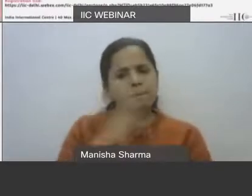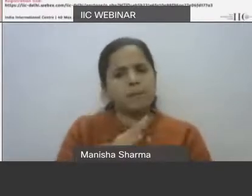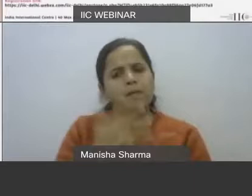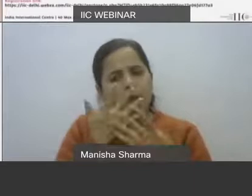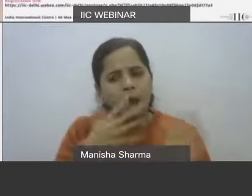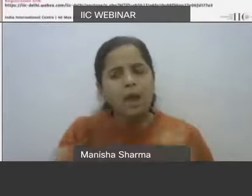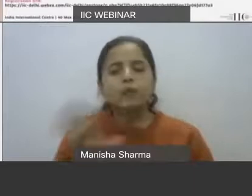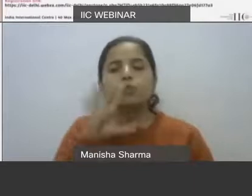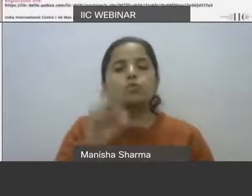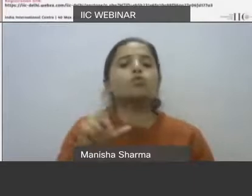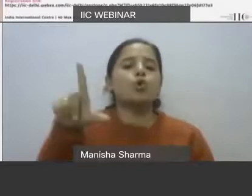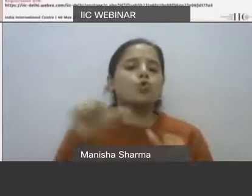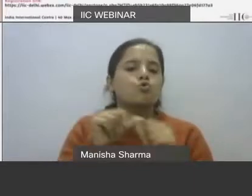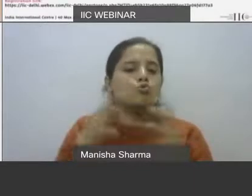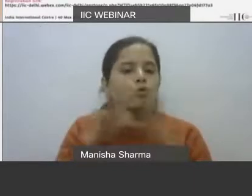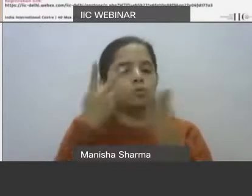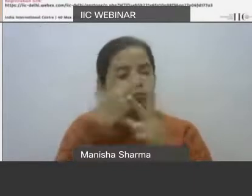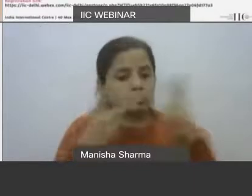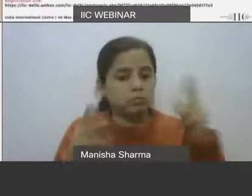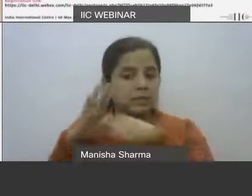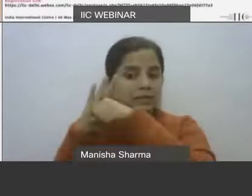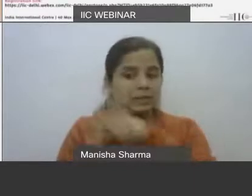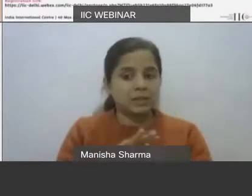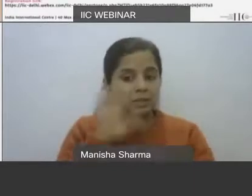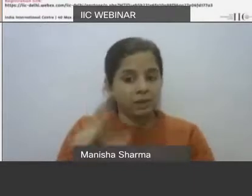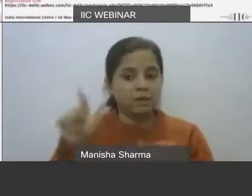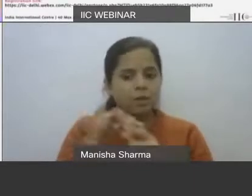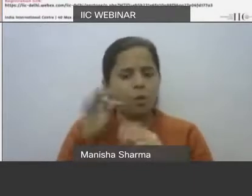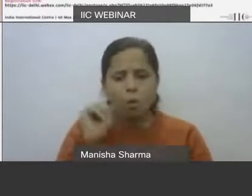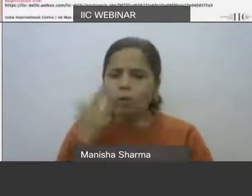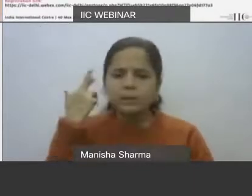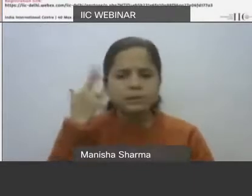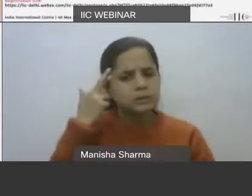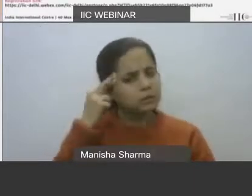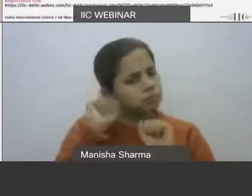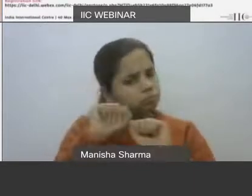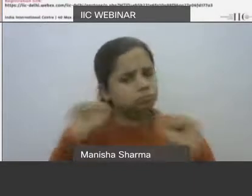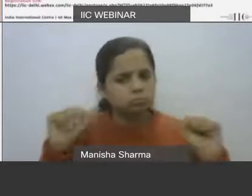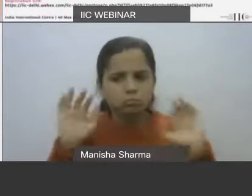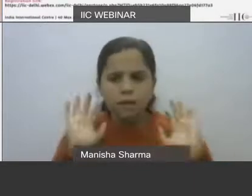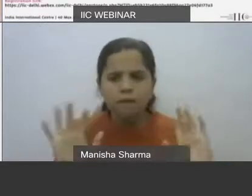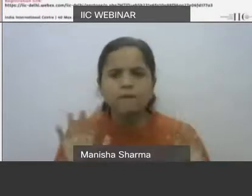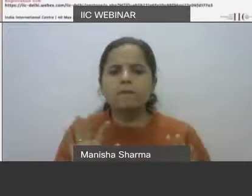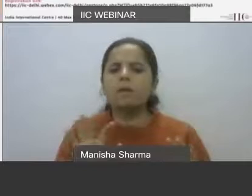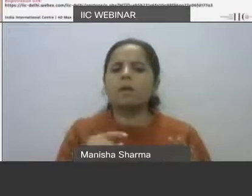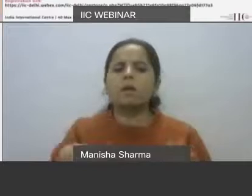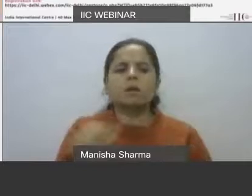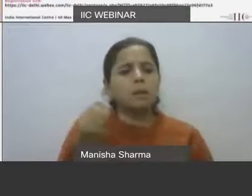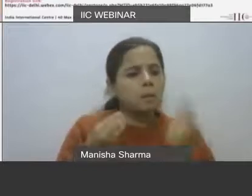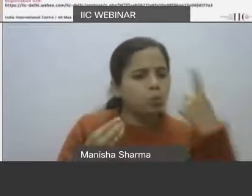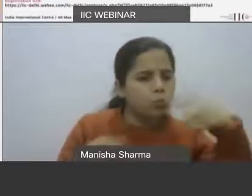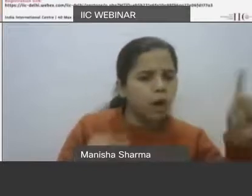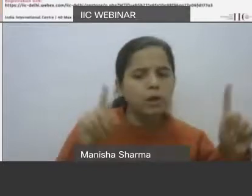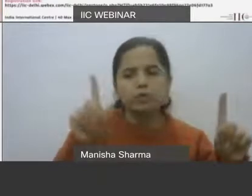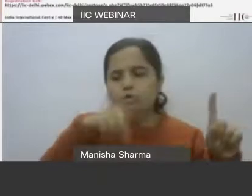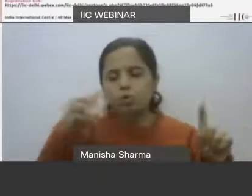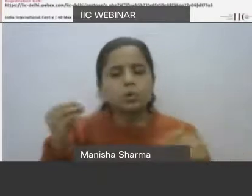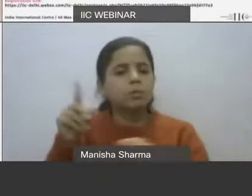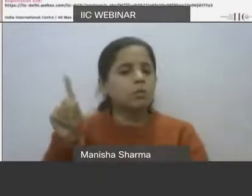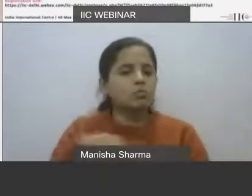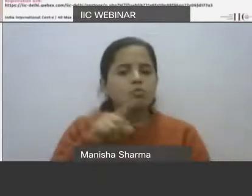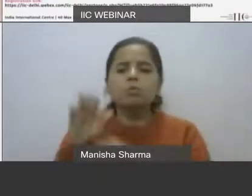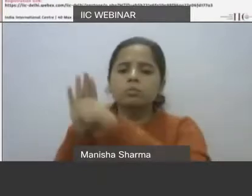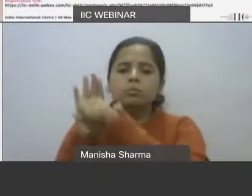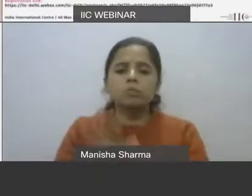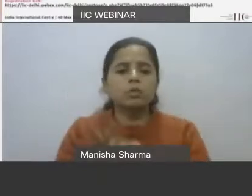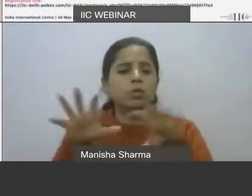doctrine, including the doctrine of non-discrimination, has a moral reason behind it. There is a moral wrong of discrimination. that the